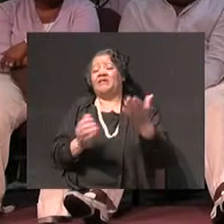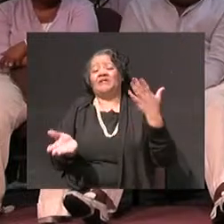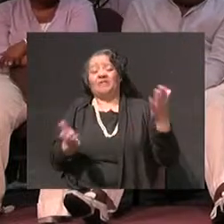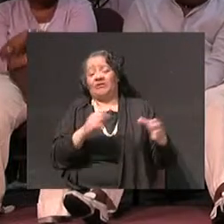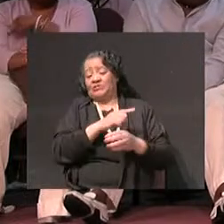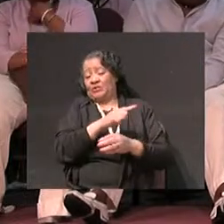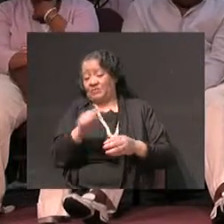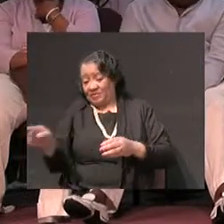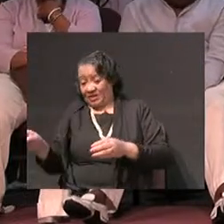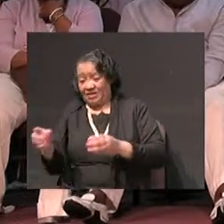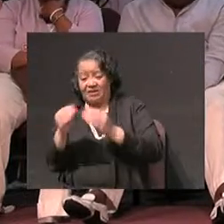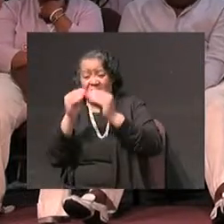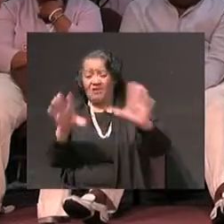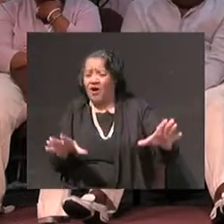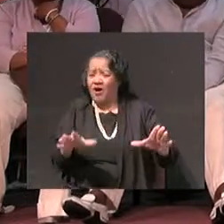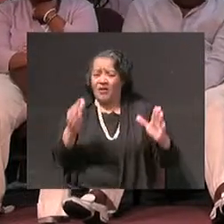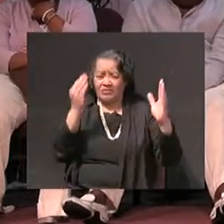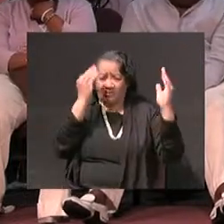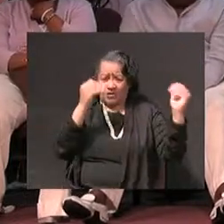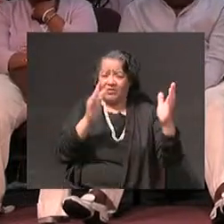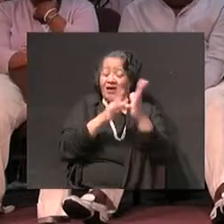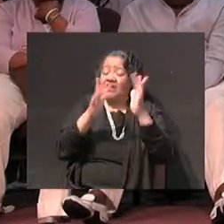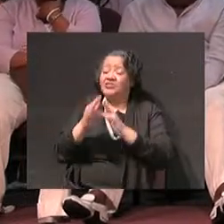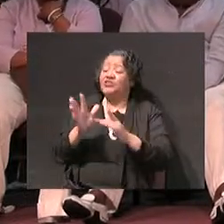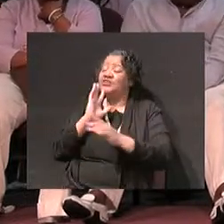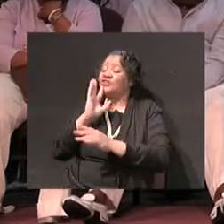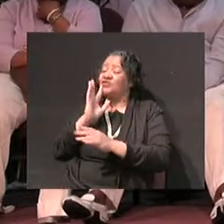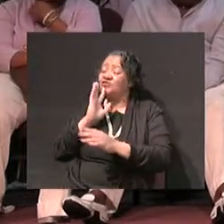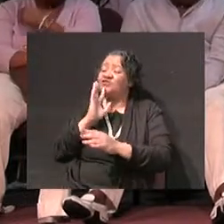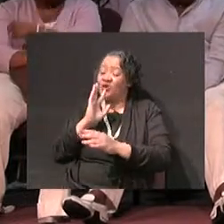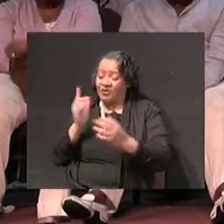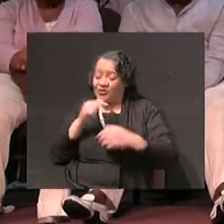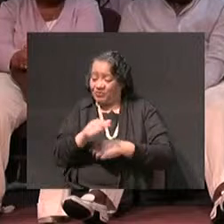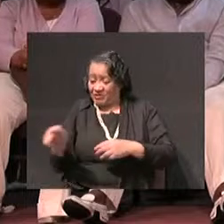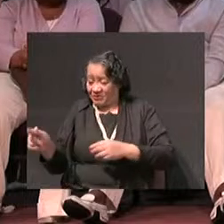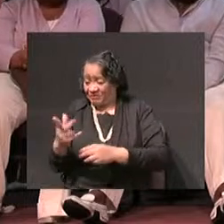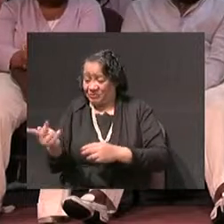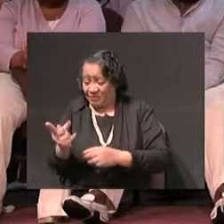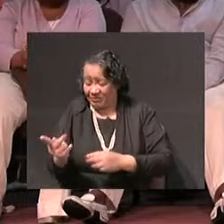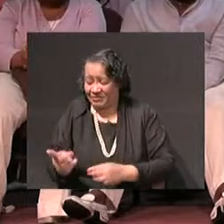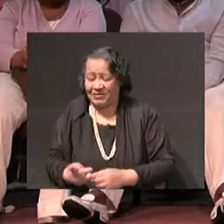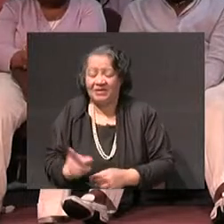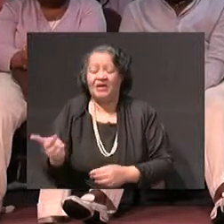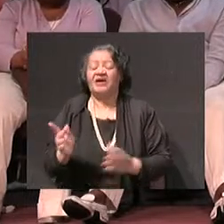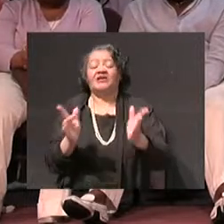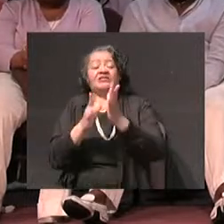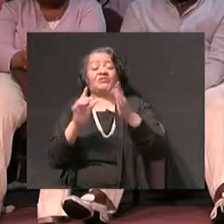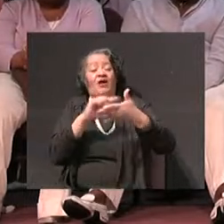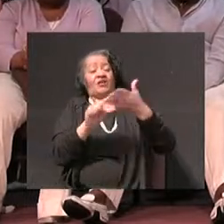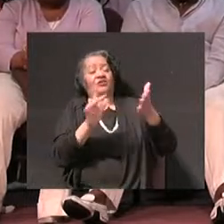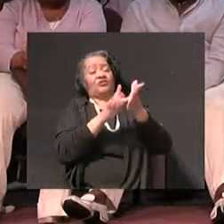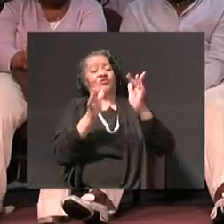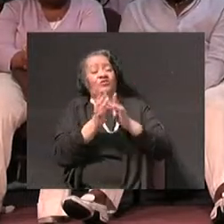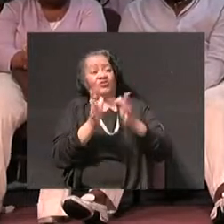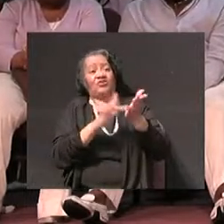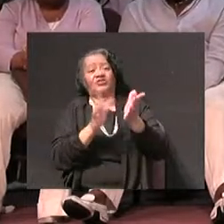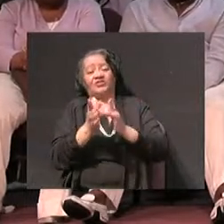they had lost hope. But then Jesus started talking to him. And the text says,